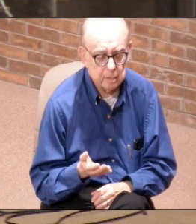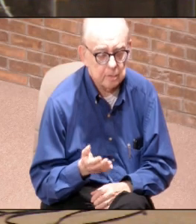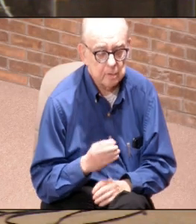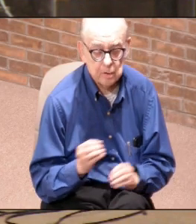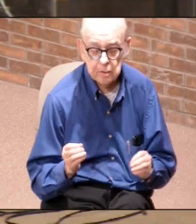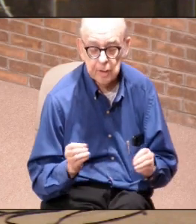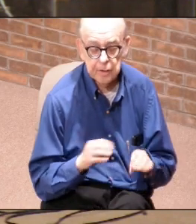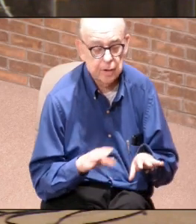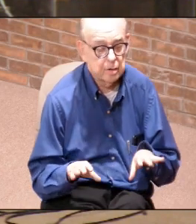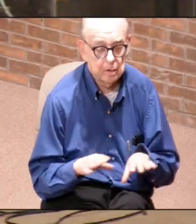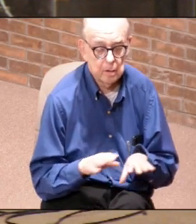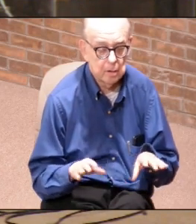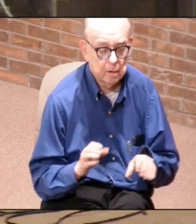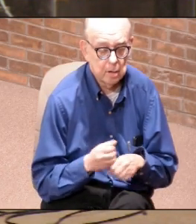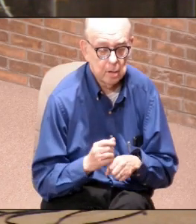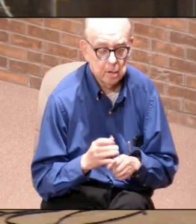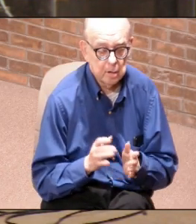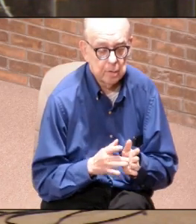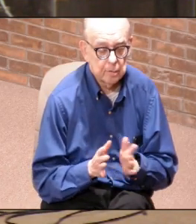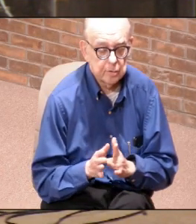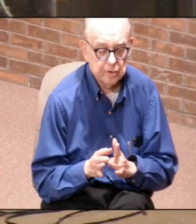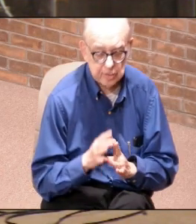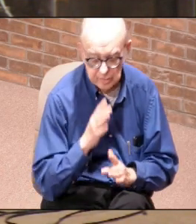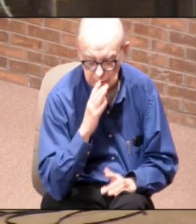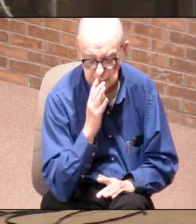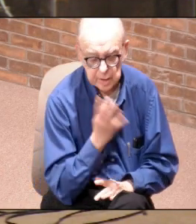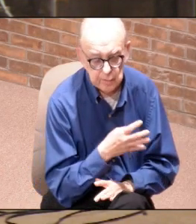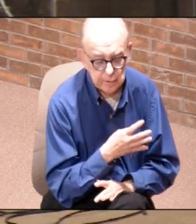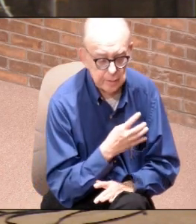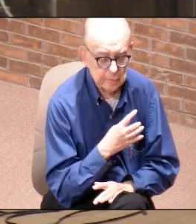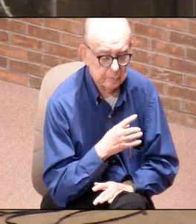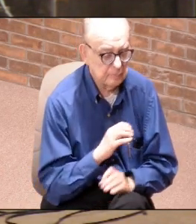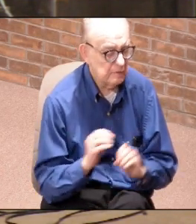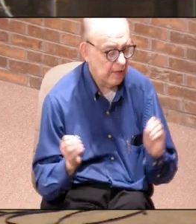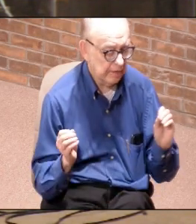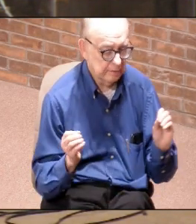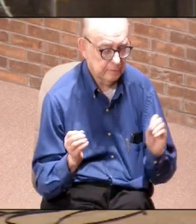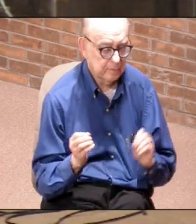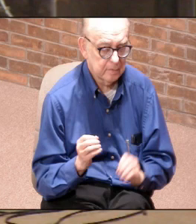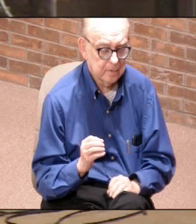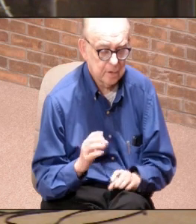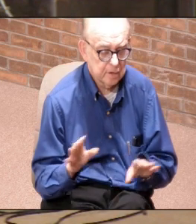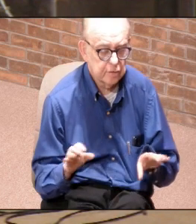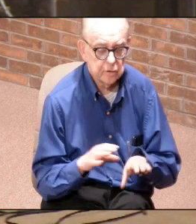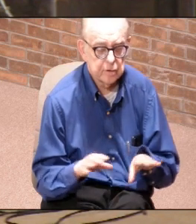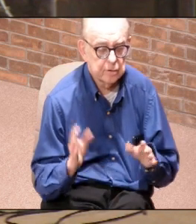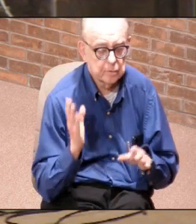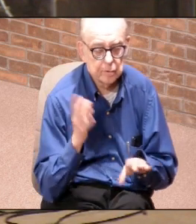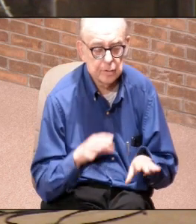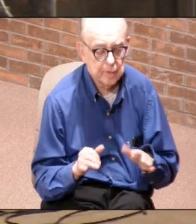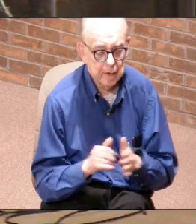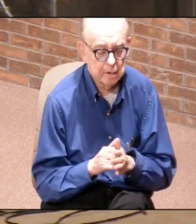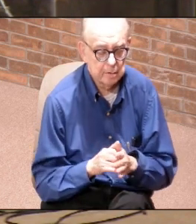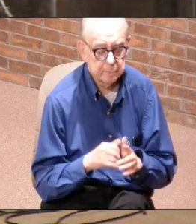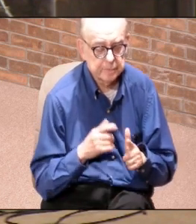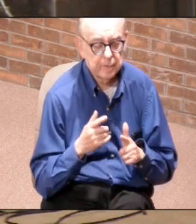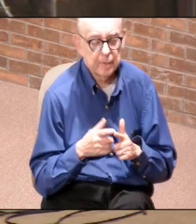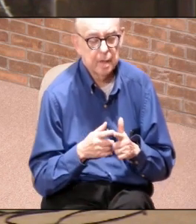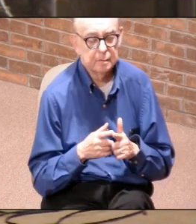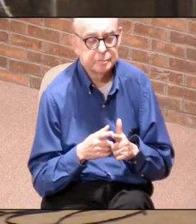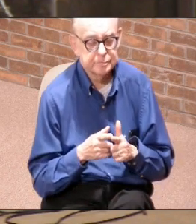There's nothing you can do that will make Him turn His back on you. Nothing. Nothing at all.